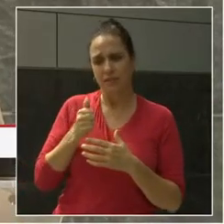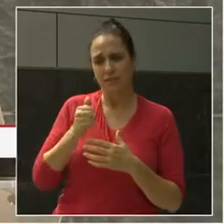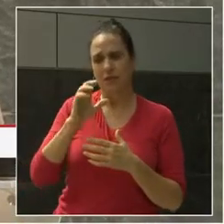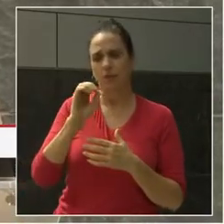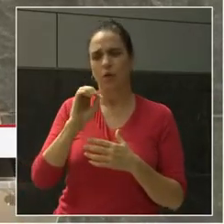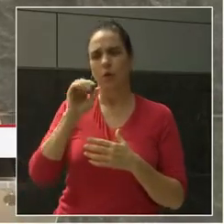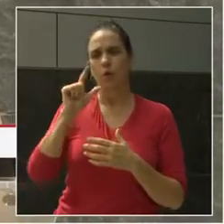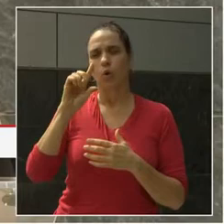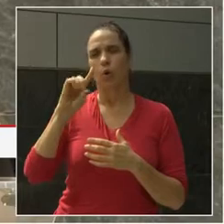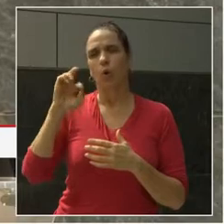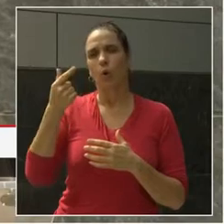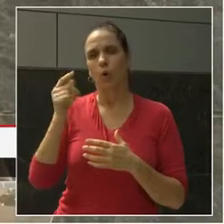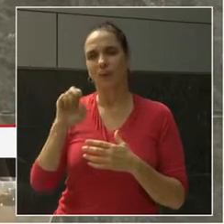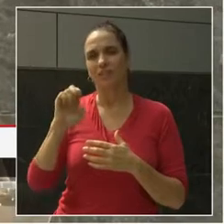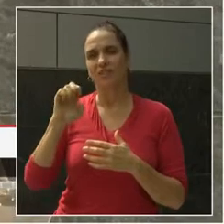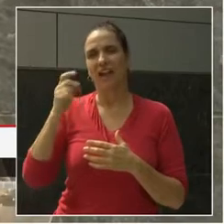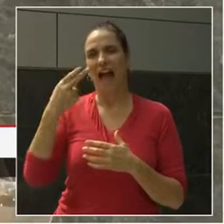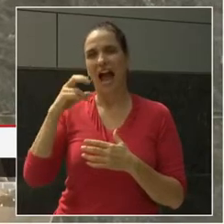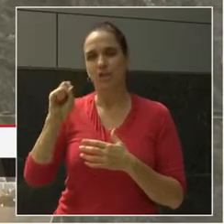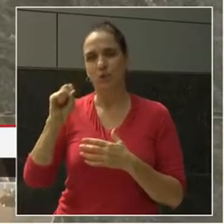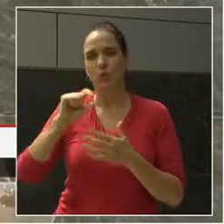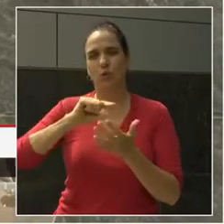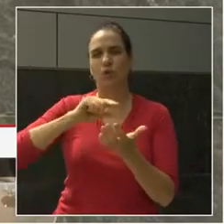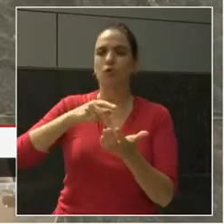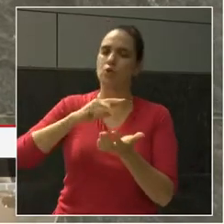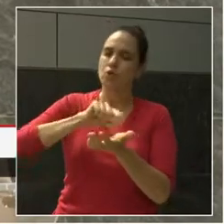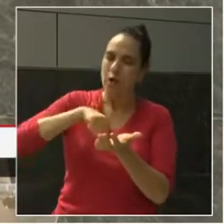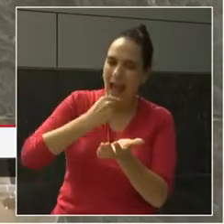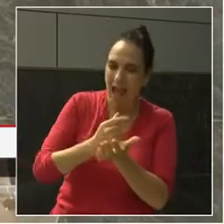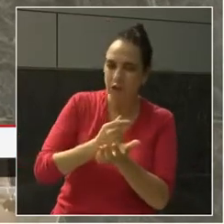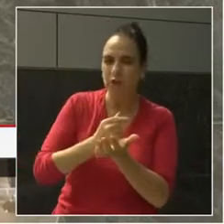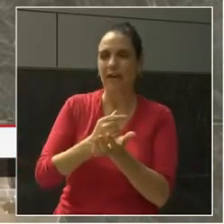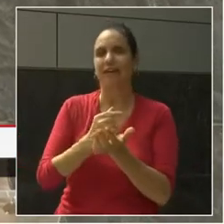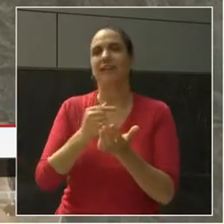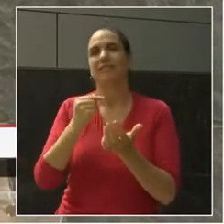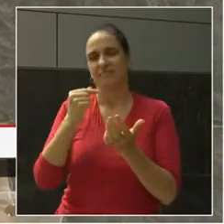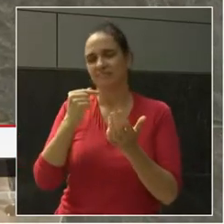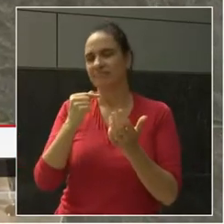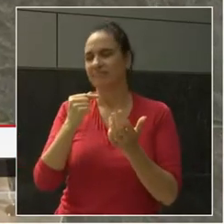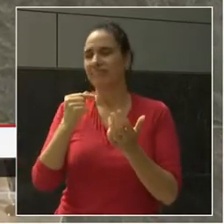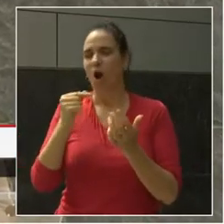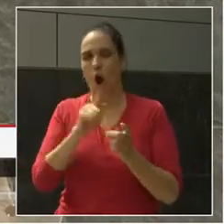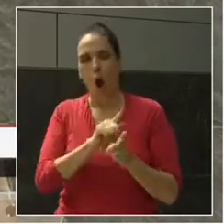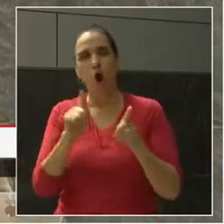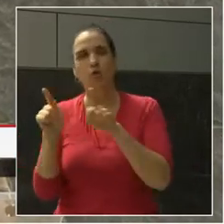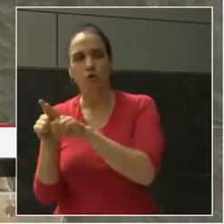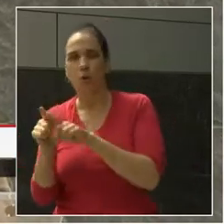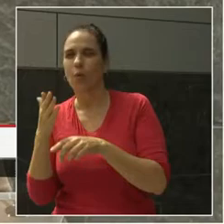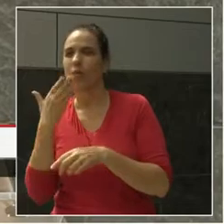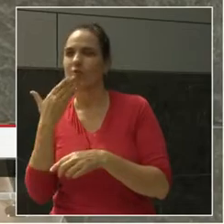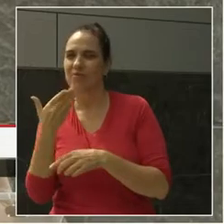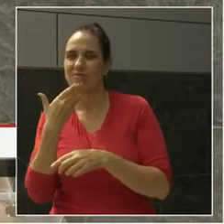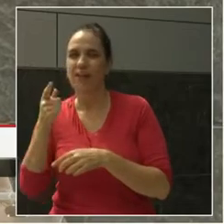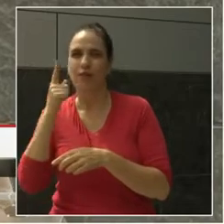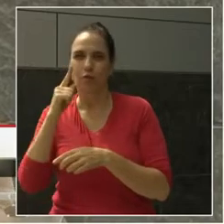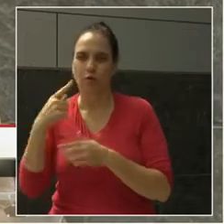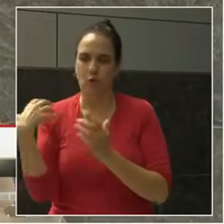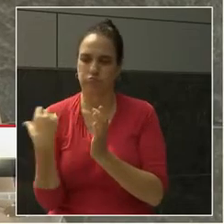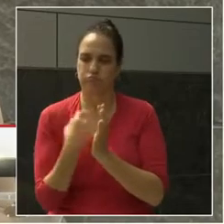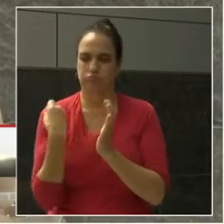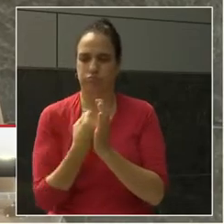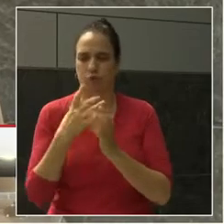Colt, and also pursuing your interest in health sciences. And I assure you,